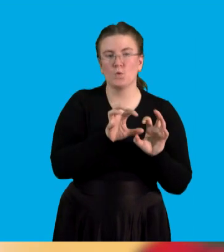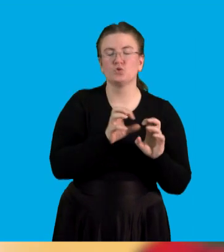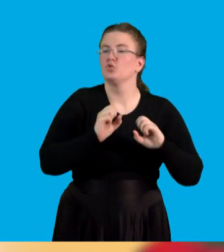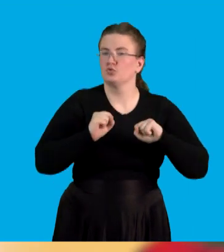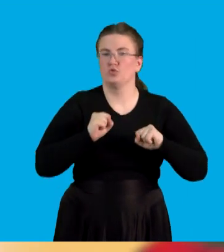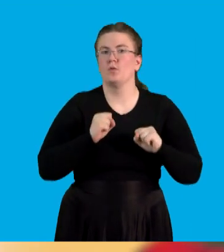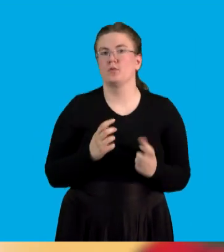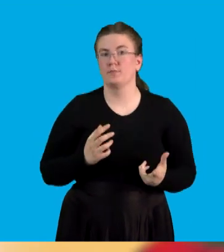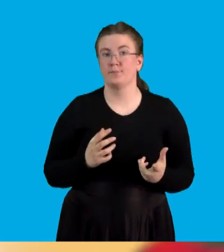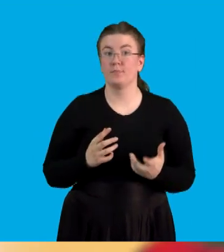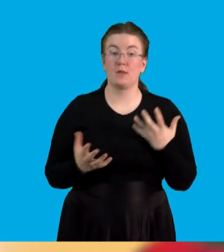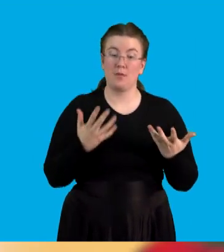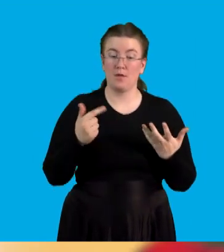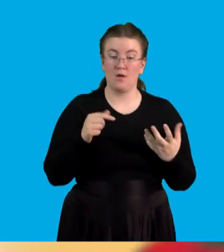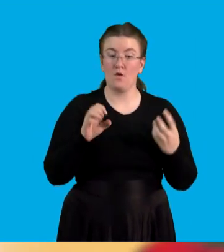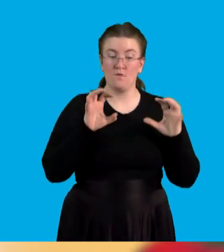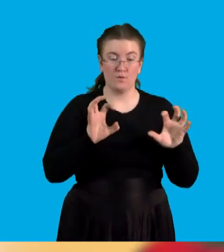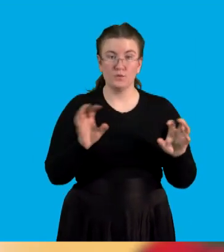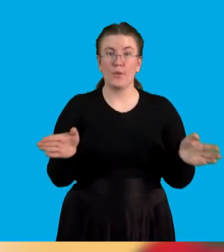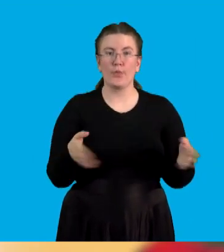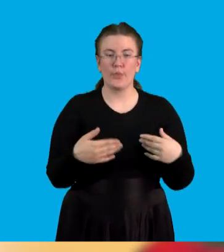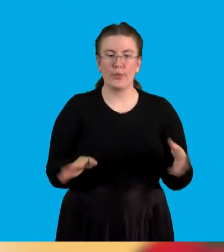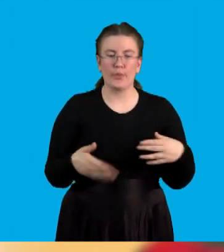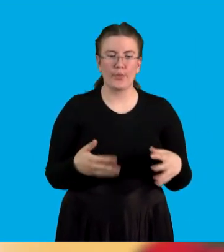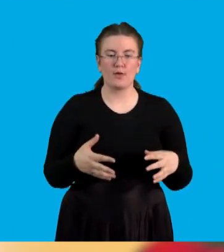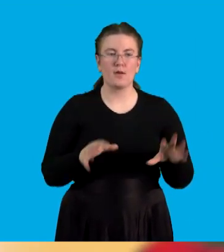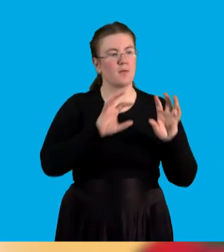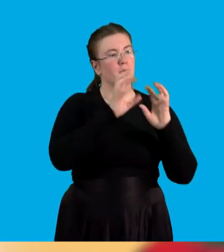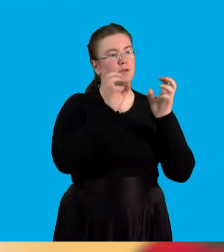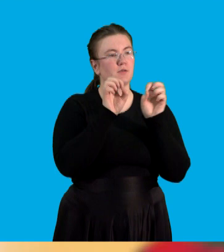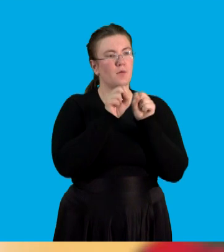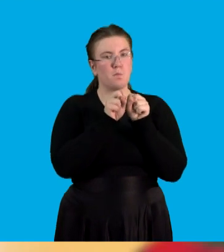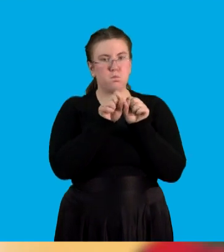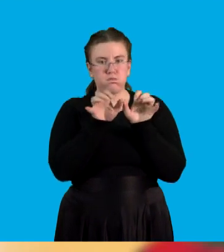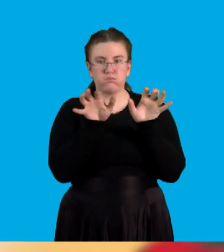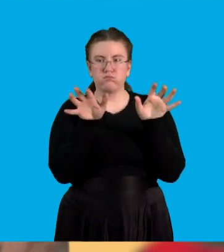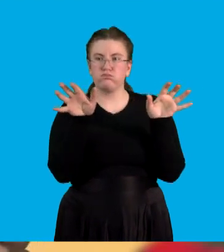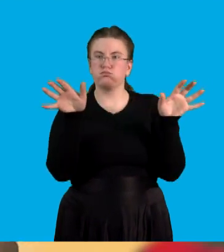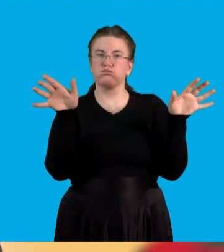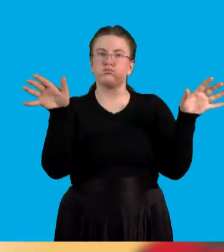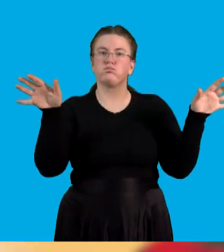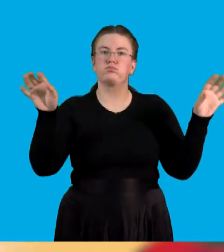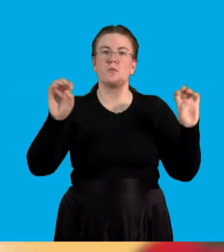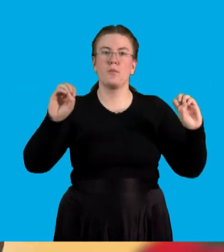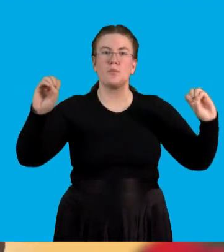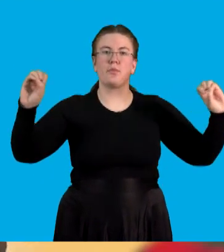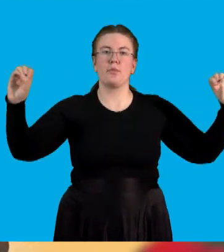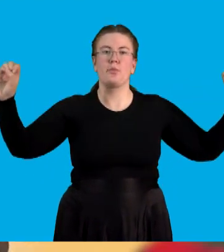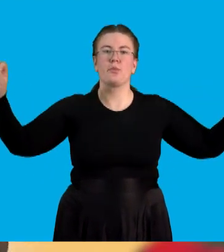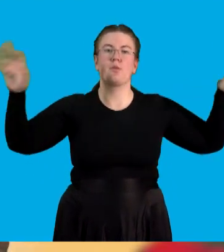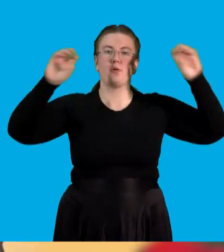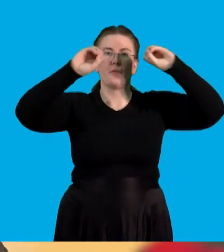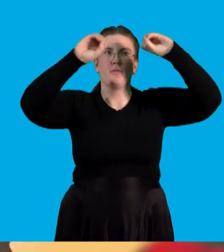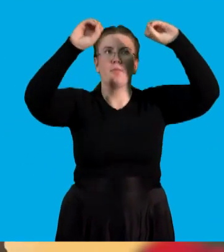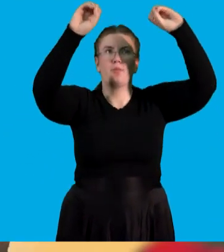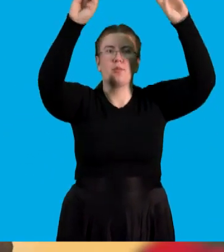planets that are orbiting the sun will move out into space and will go into different directions. They will not be